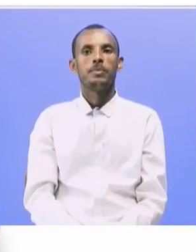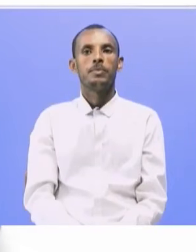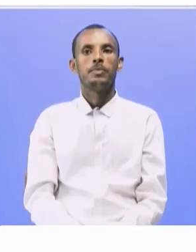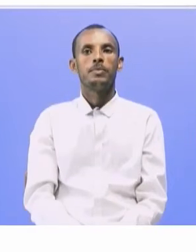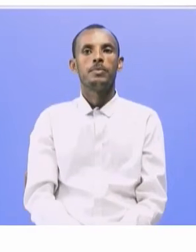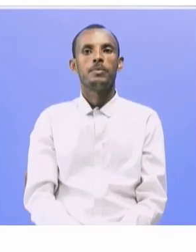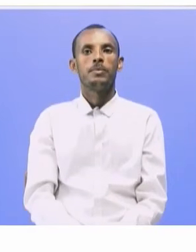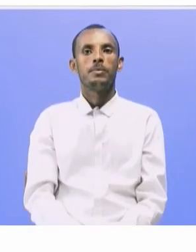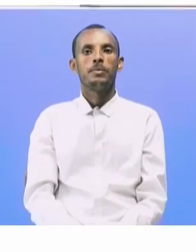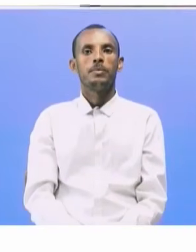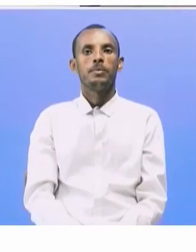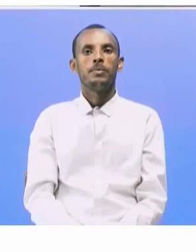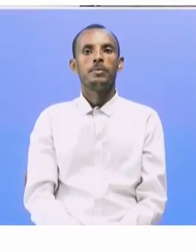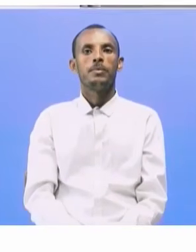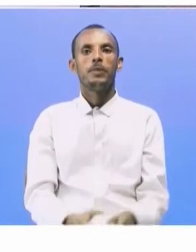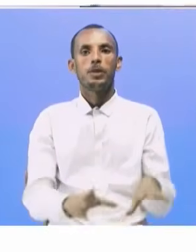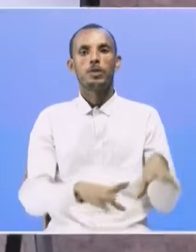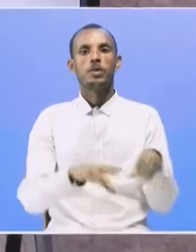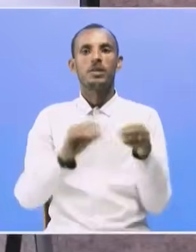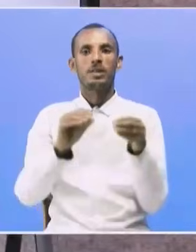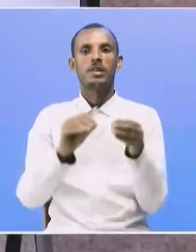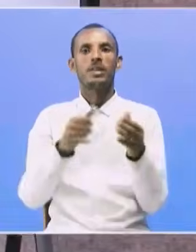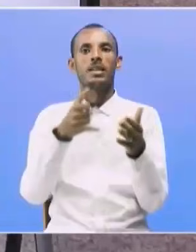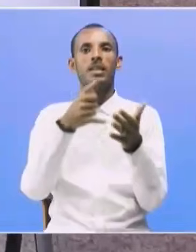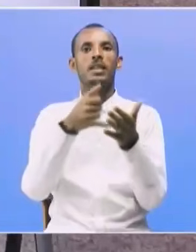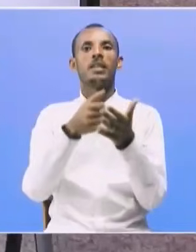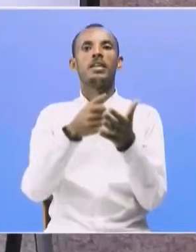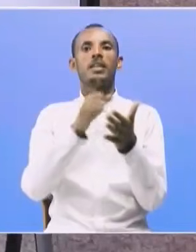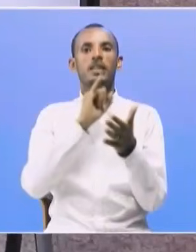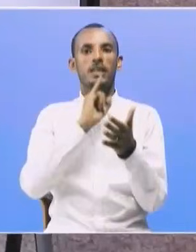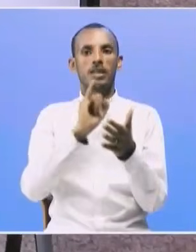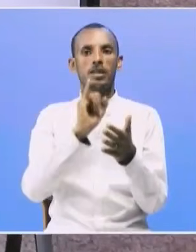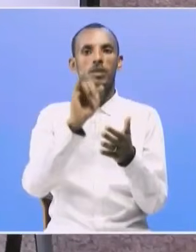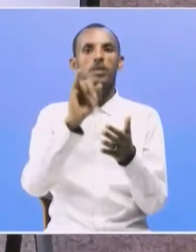In your school. Students, if this one is said,